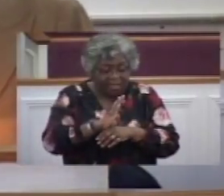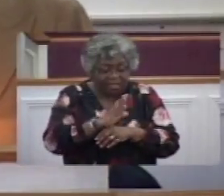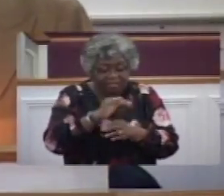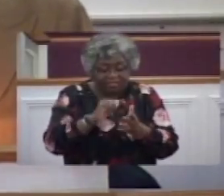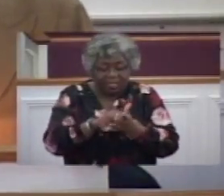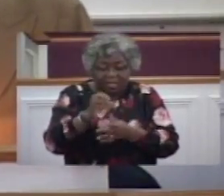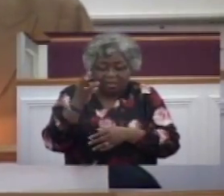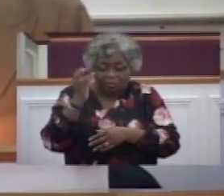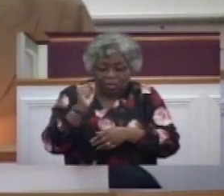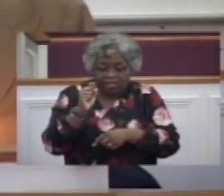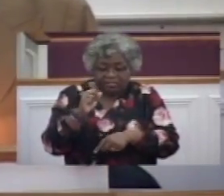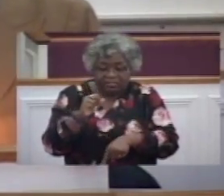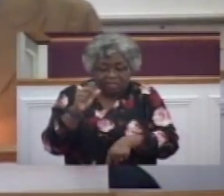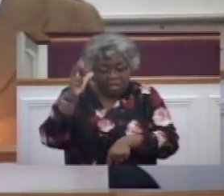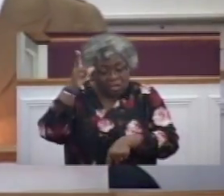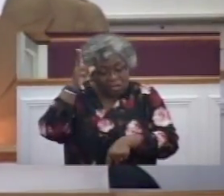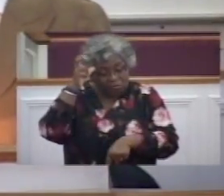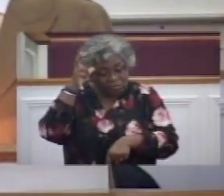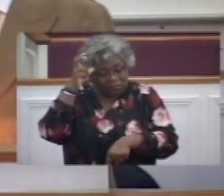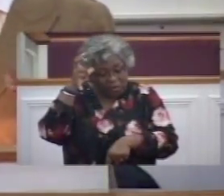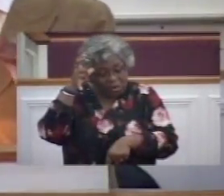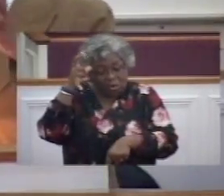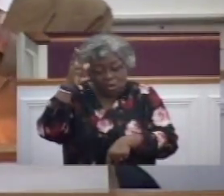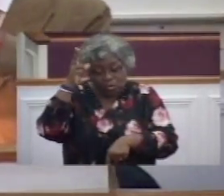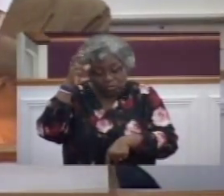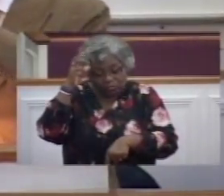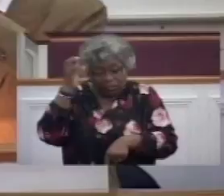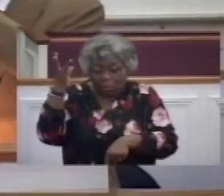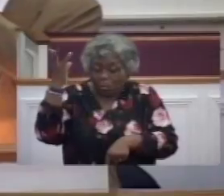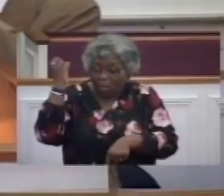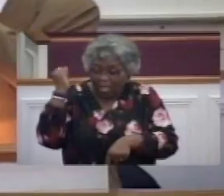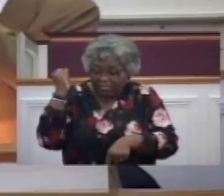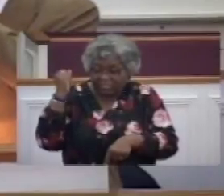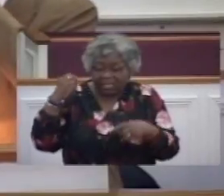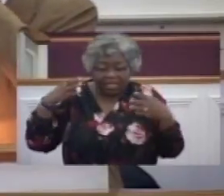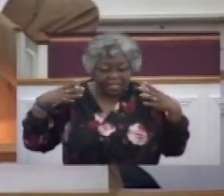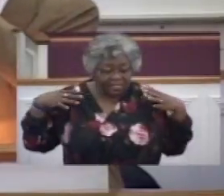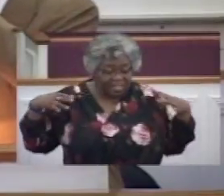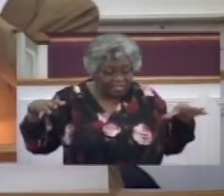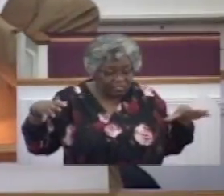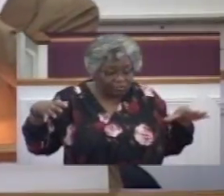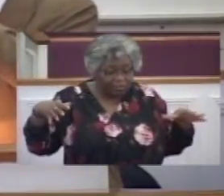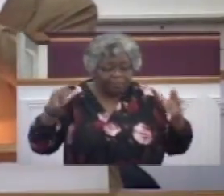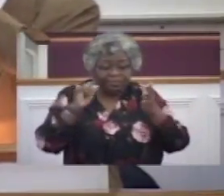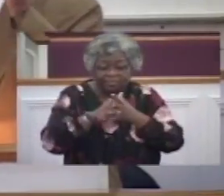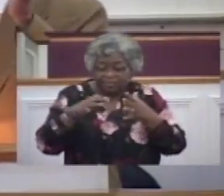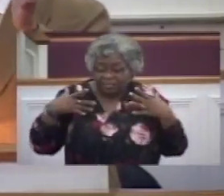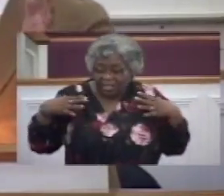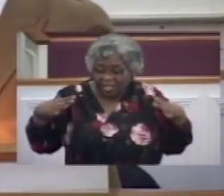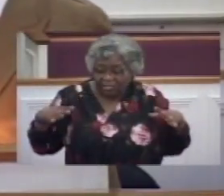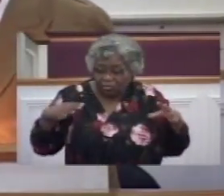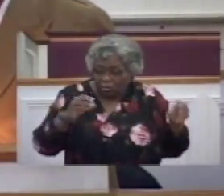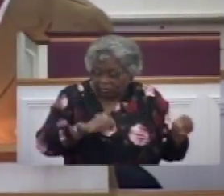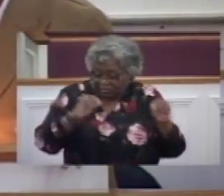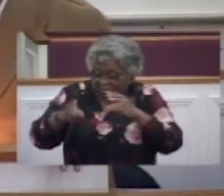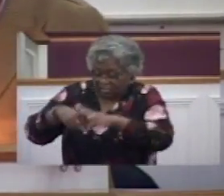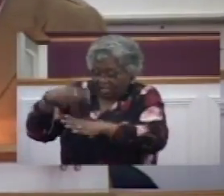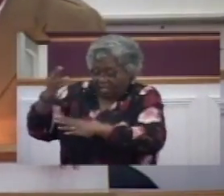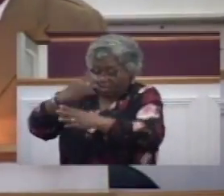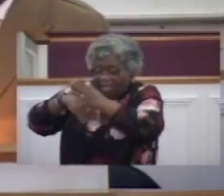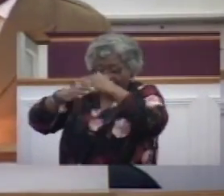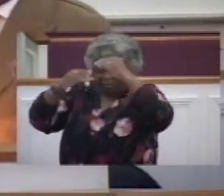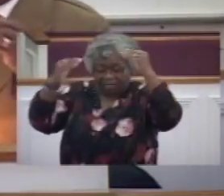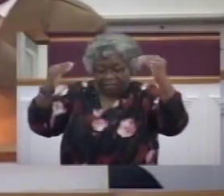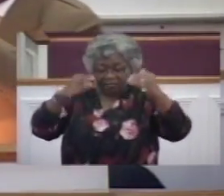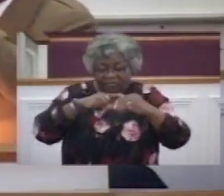that was Lucifer. And Lucifer was an angel. And that angel had got kicked out of heaven.